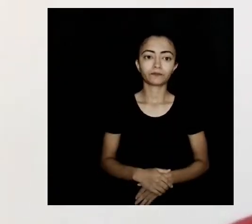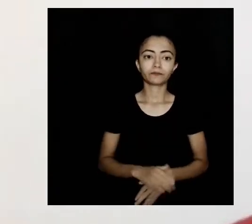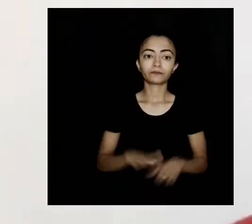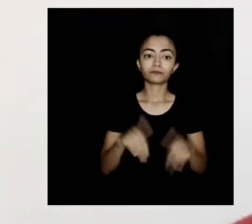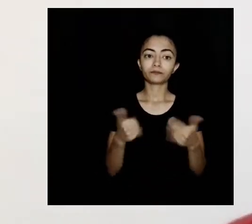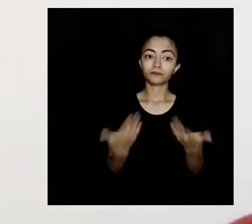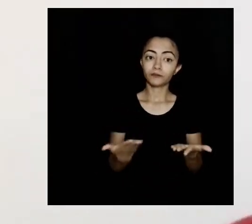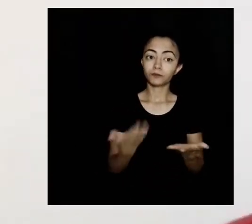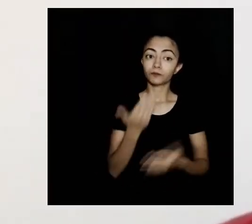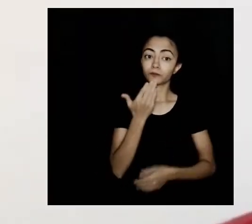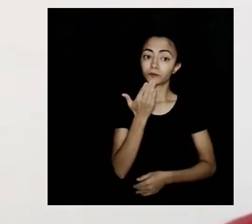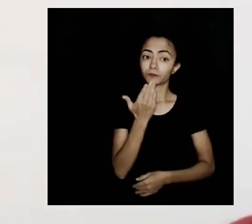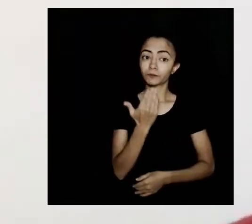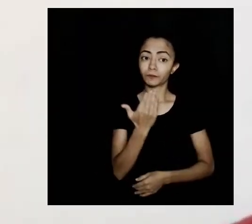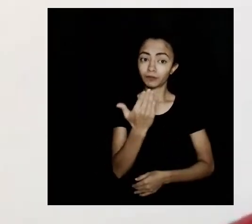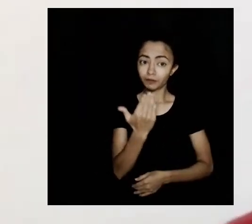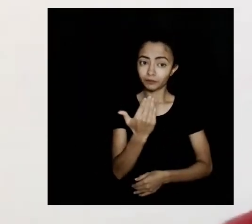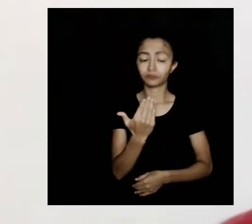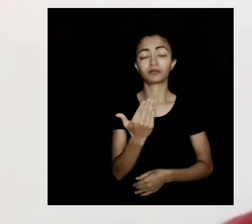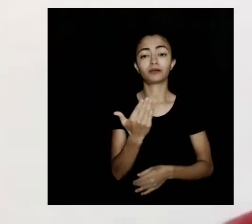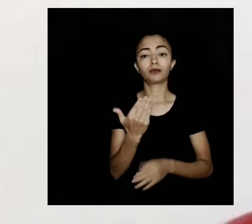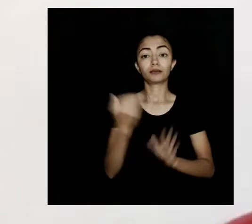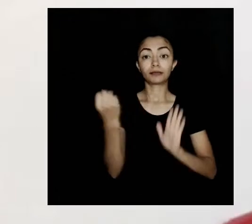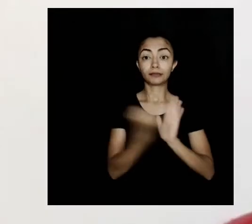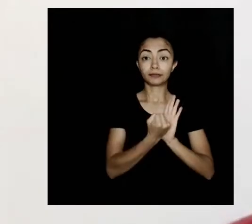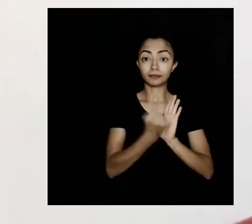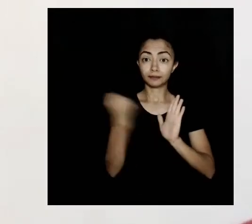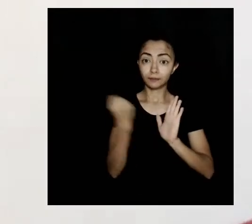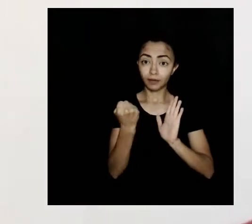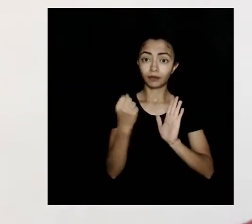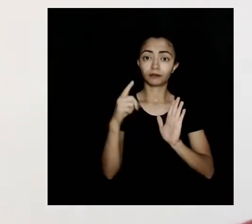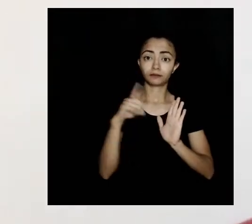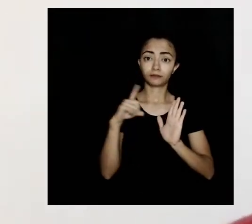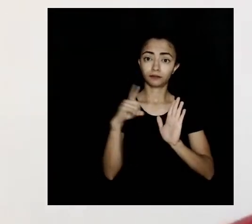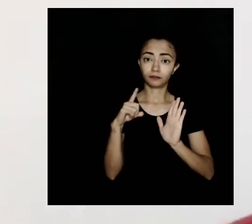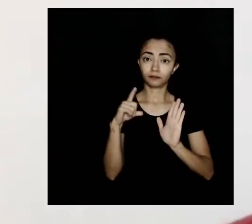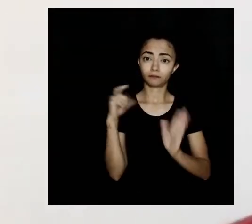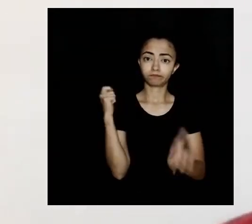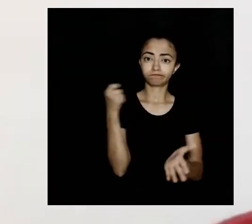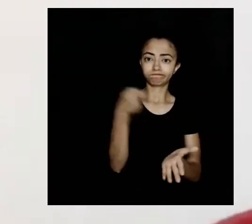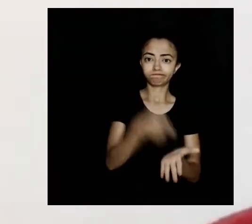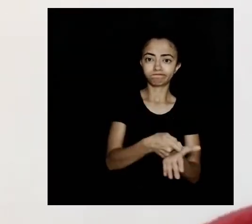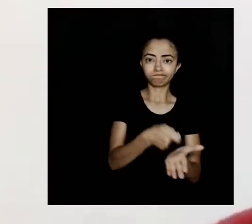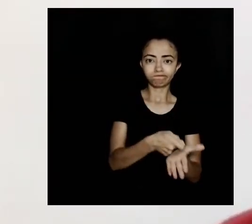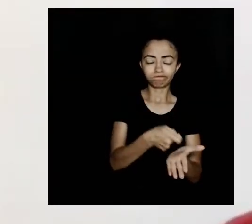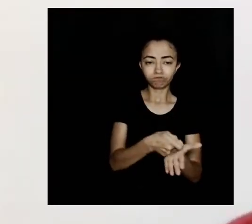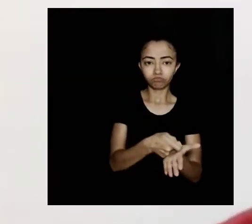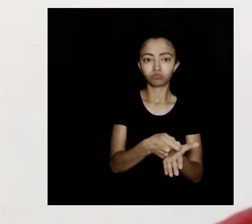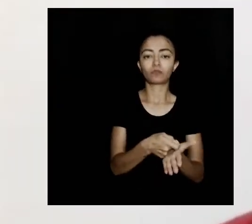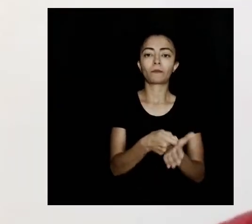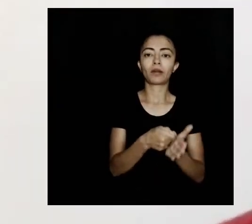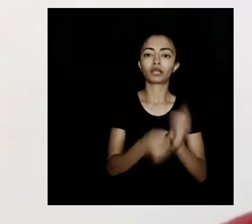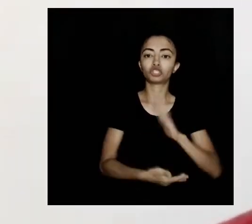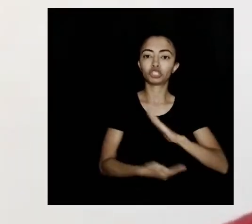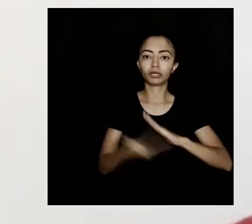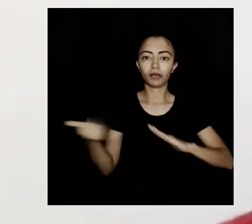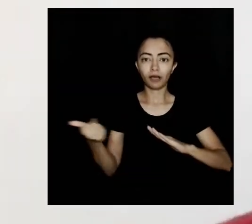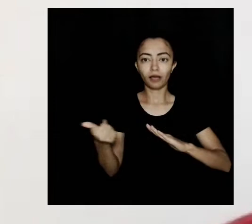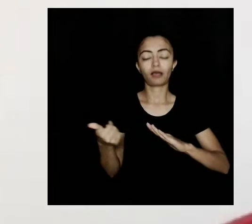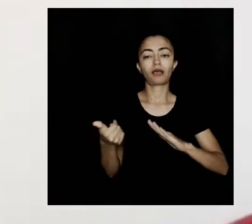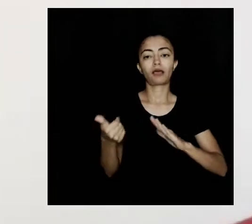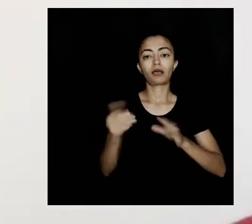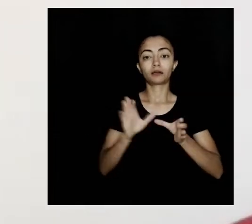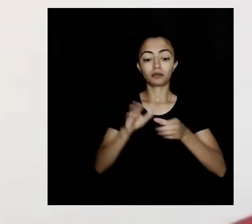this court suit or process that we're running, these brands should stop